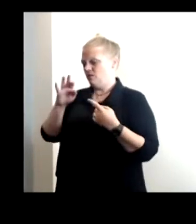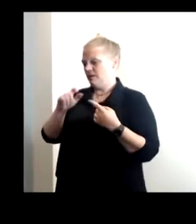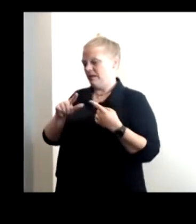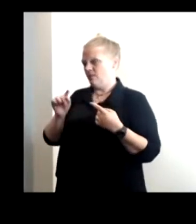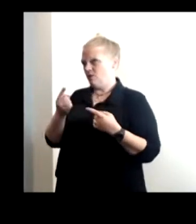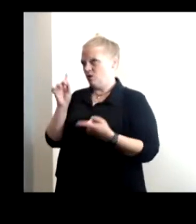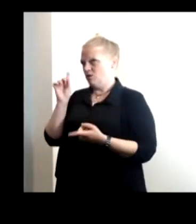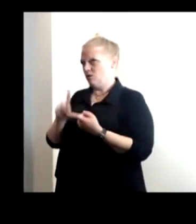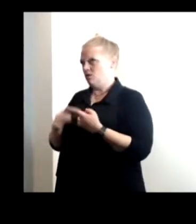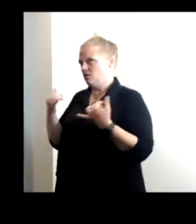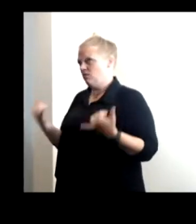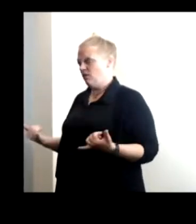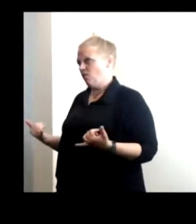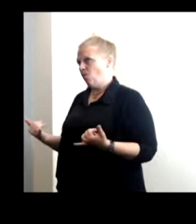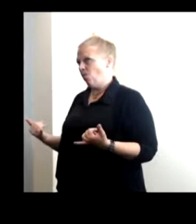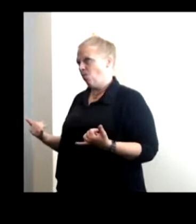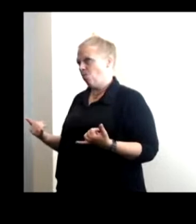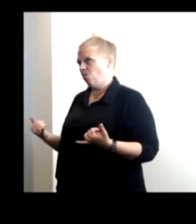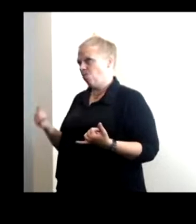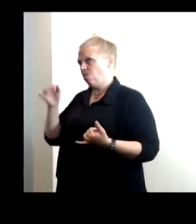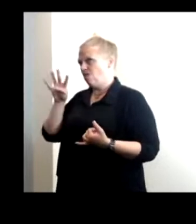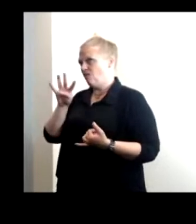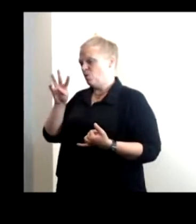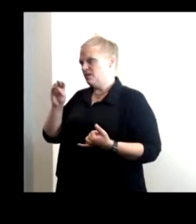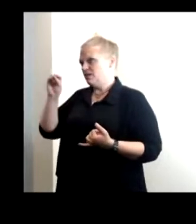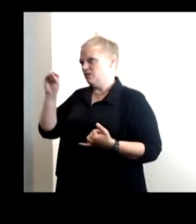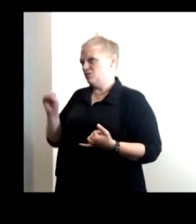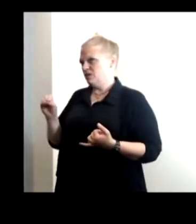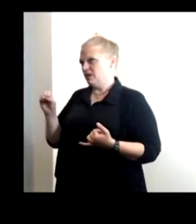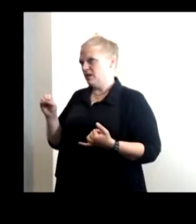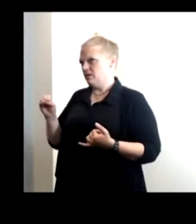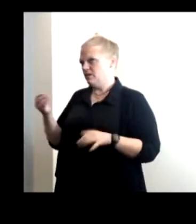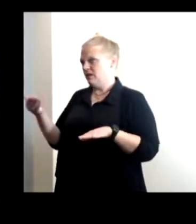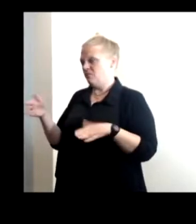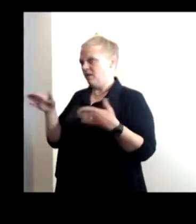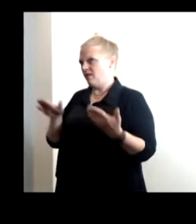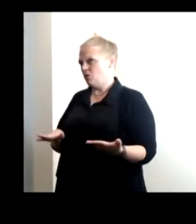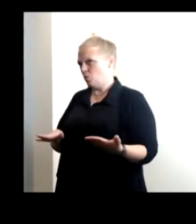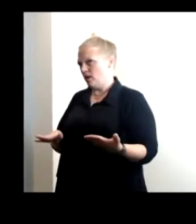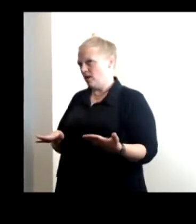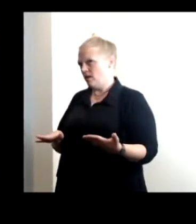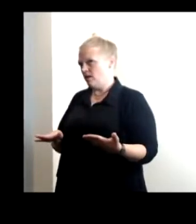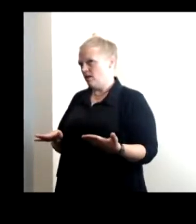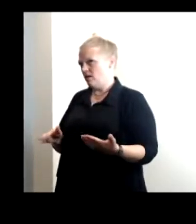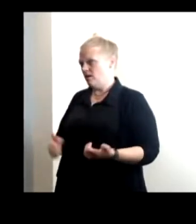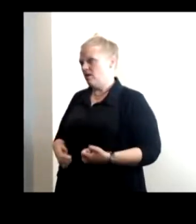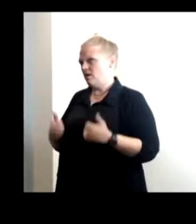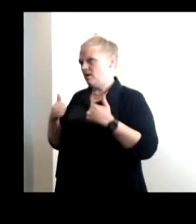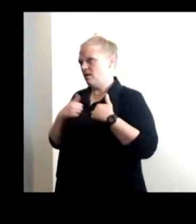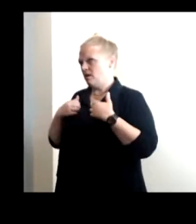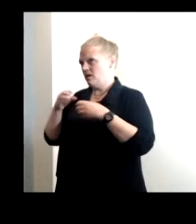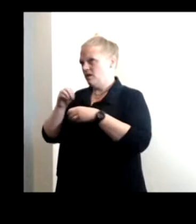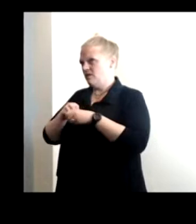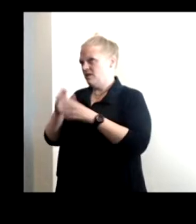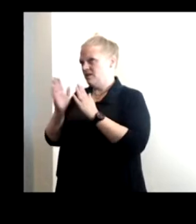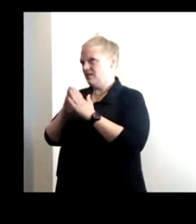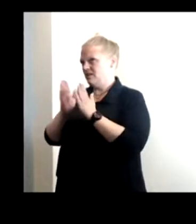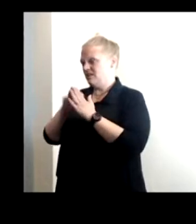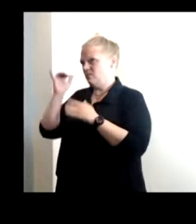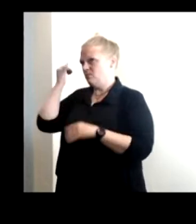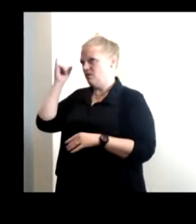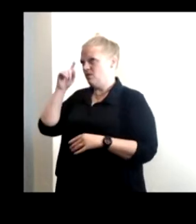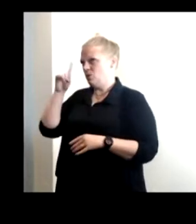until present, 46% of those who passed away resided in a city of Buffalo zip